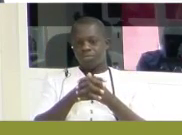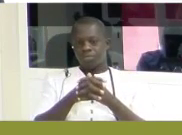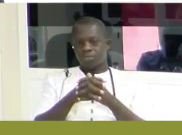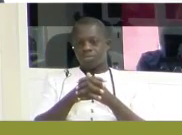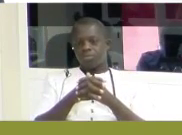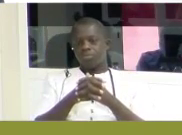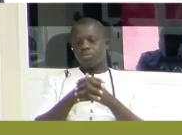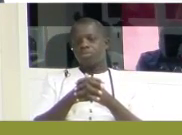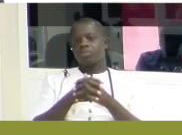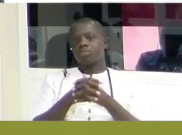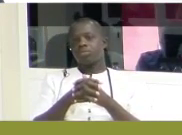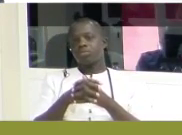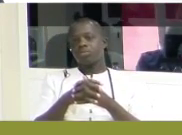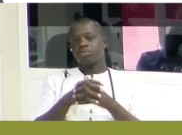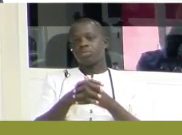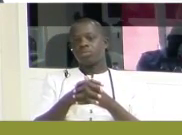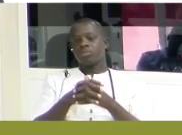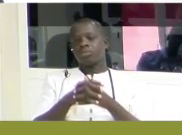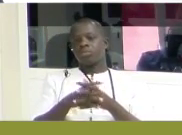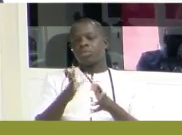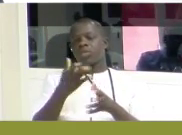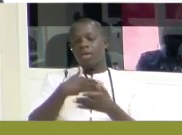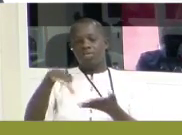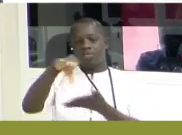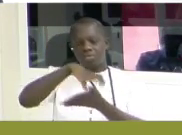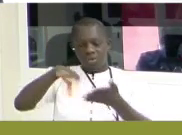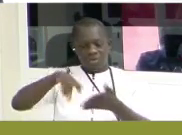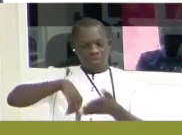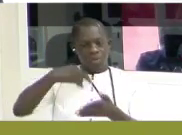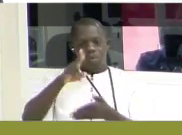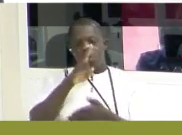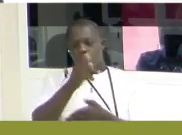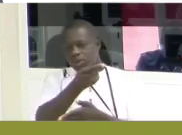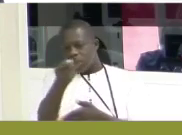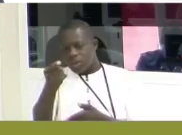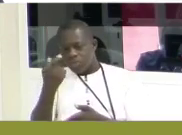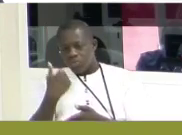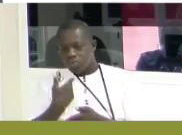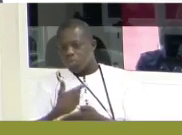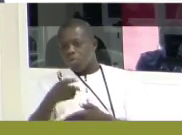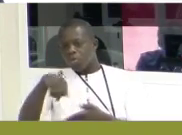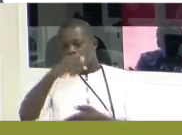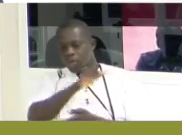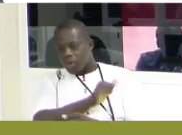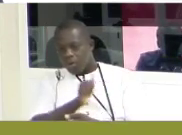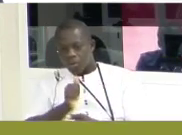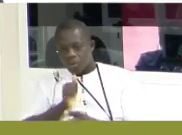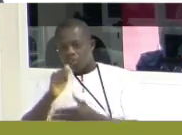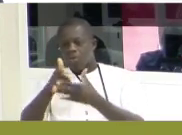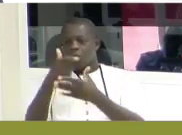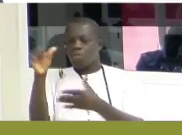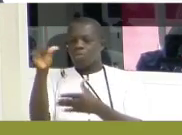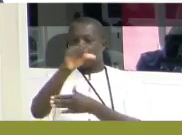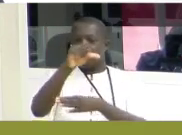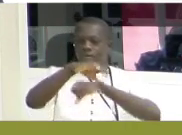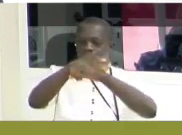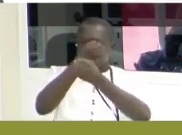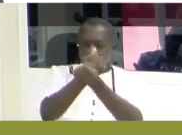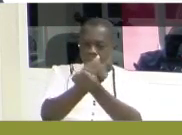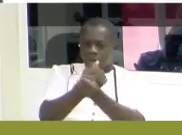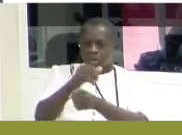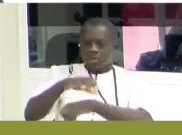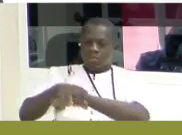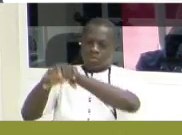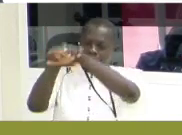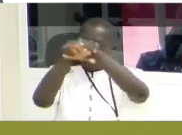Then we were having mixed feelings. What is going to happen, and who are the people coming in? Is it for us? Are they for other detainees? Are they bringing in people, or are